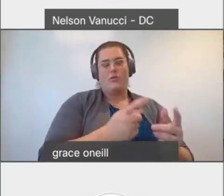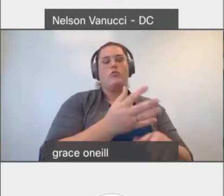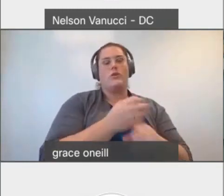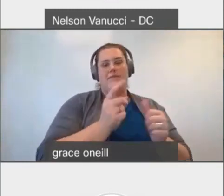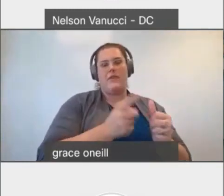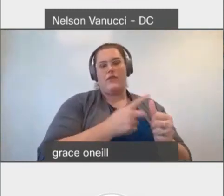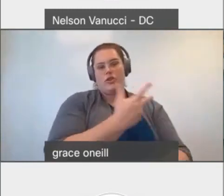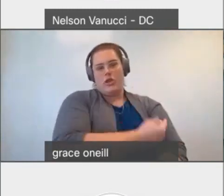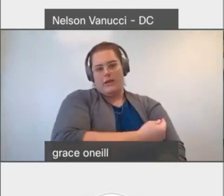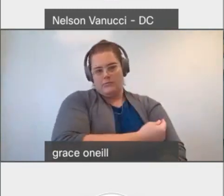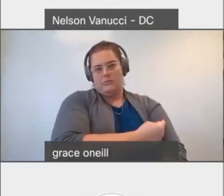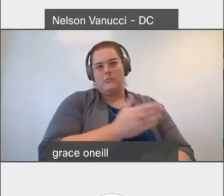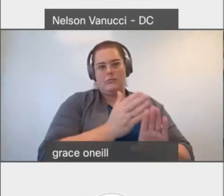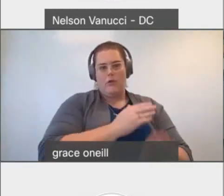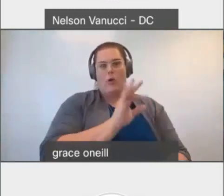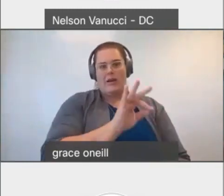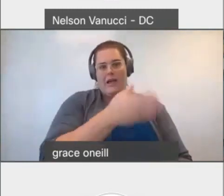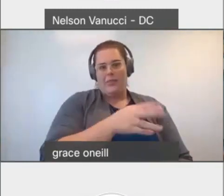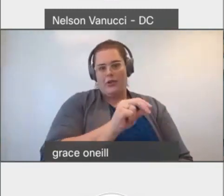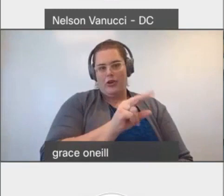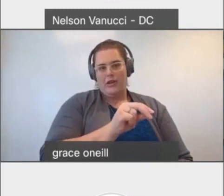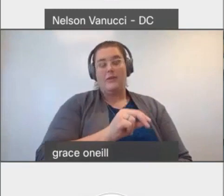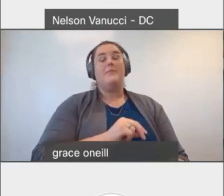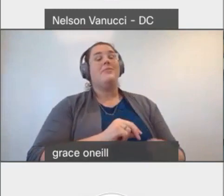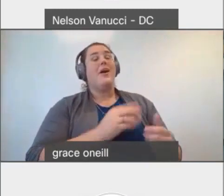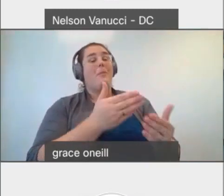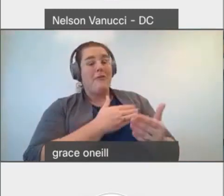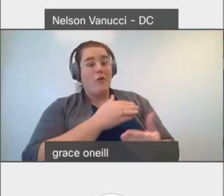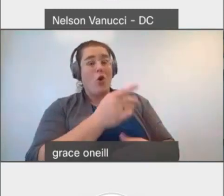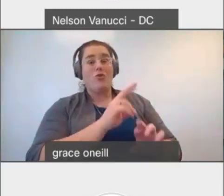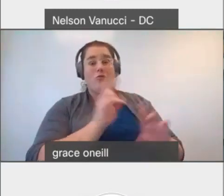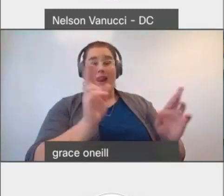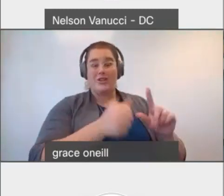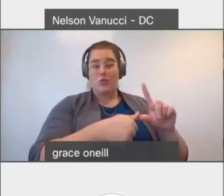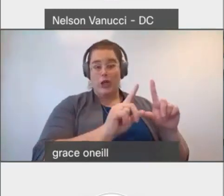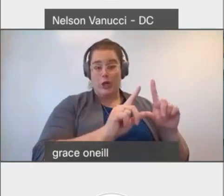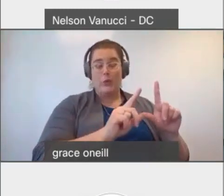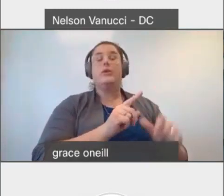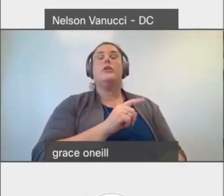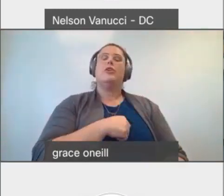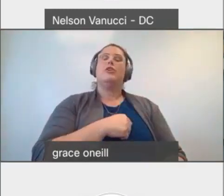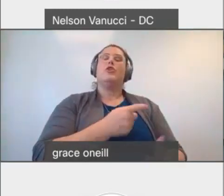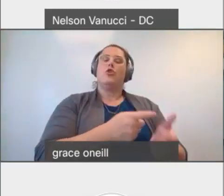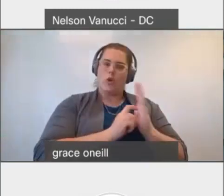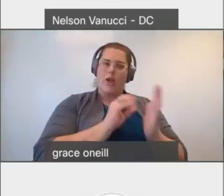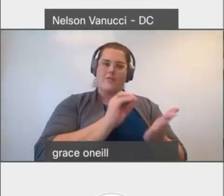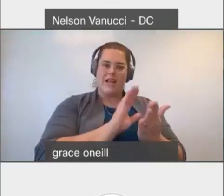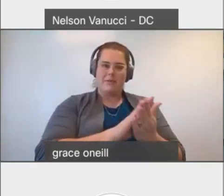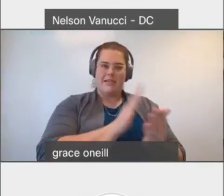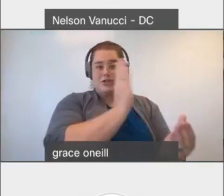And before you go to renew, you're going to have documentation in the system that you are fully